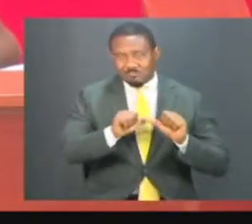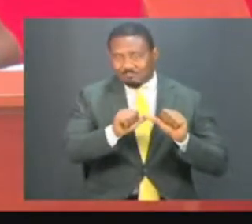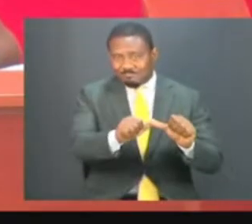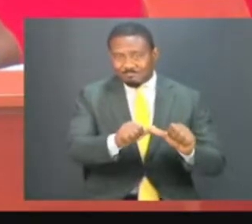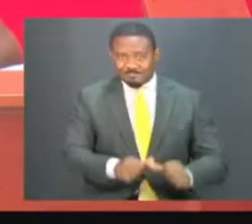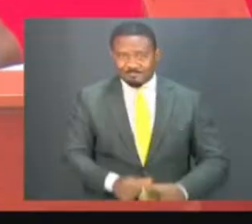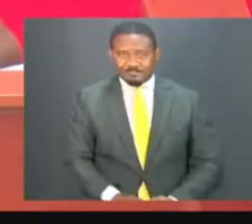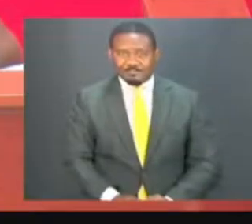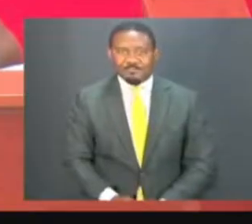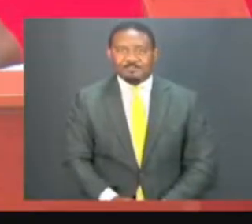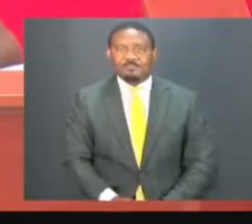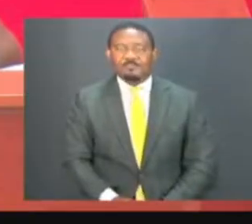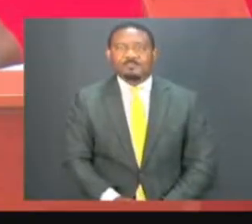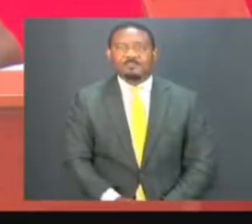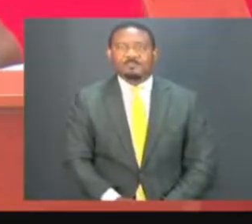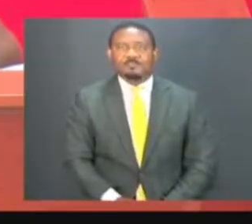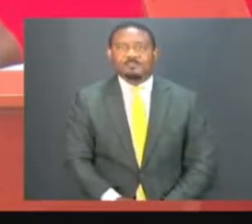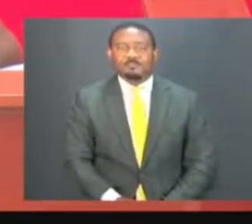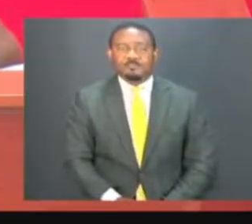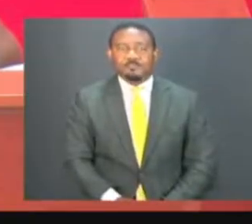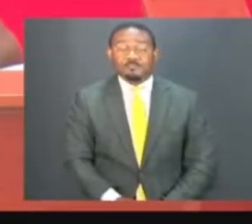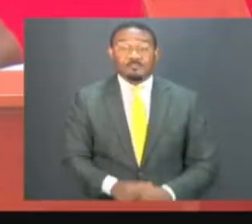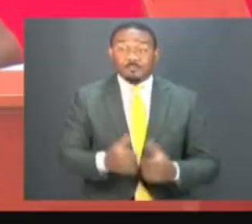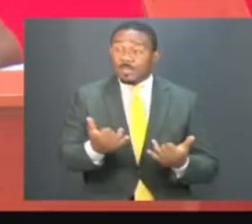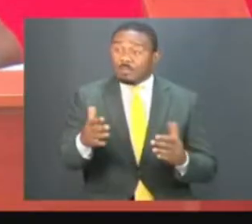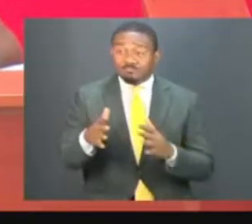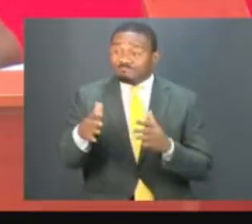Majority leader, any indication?